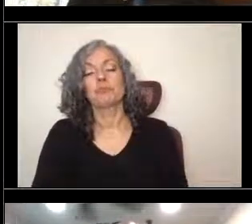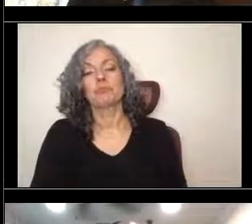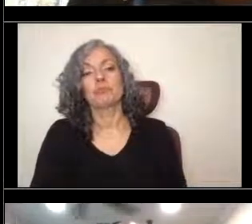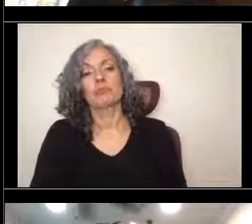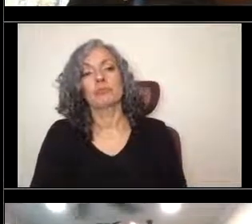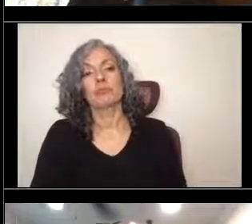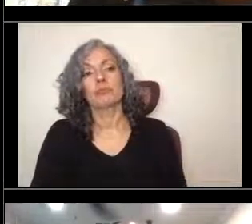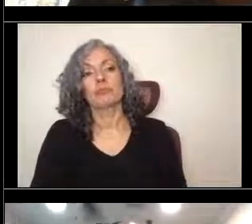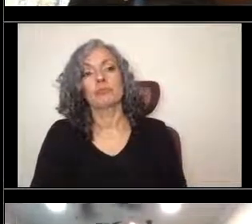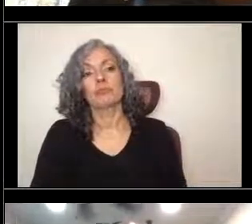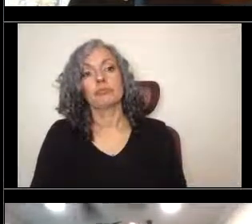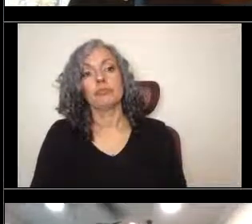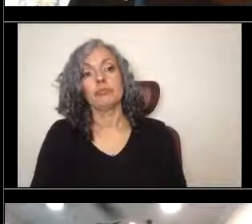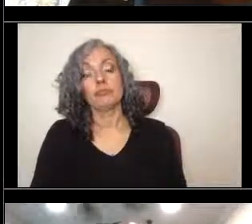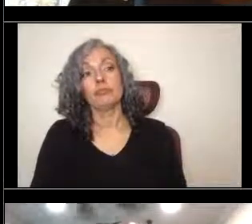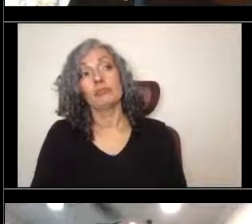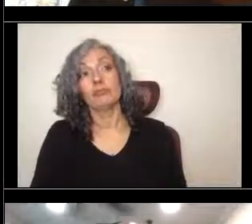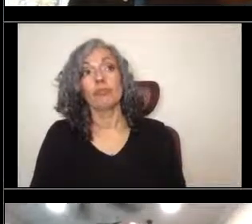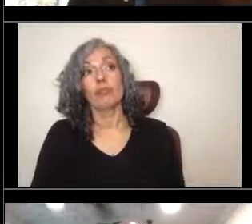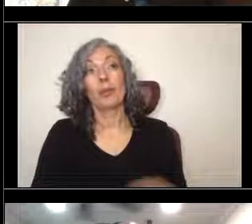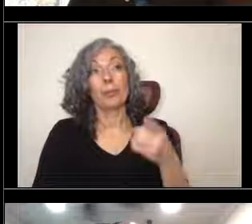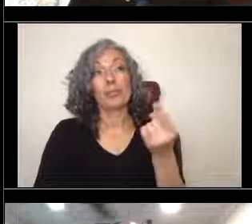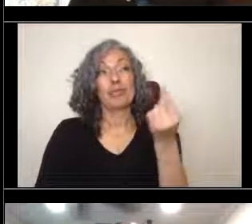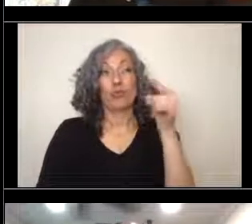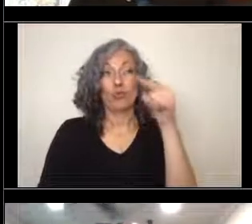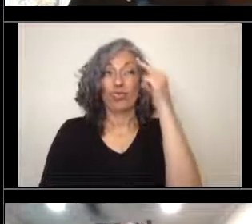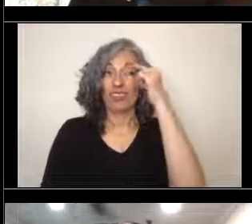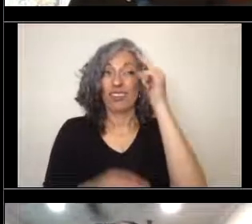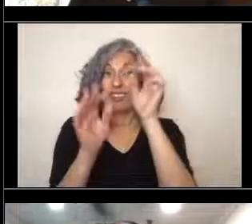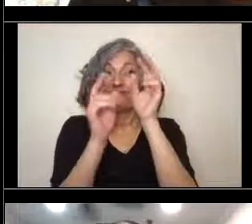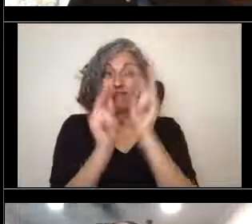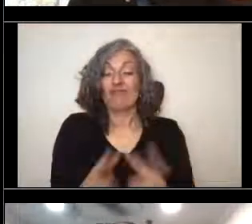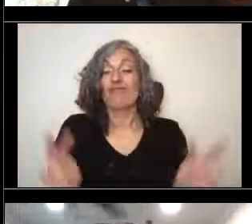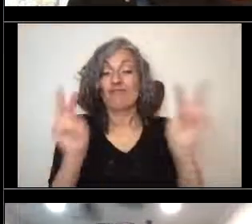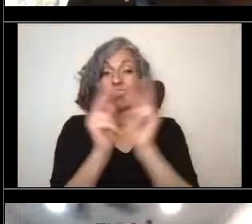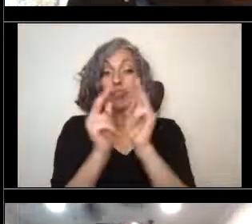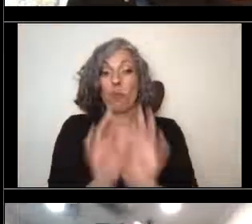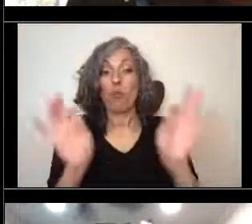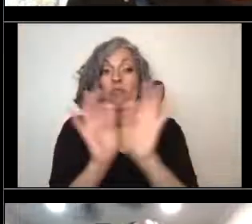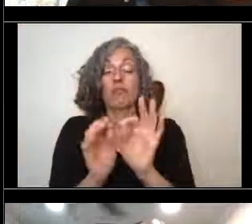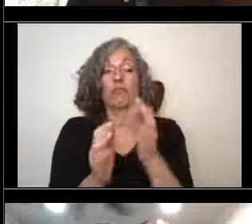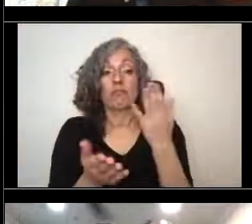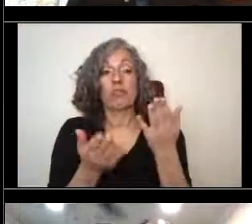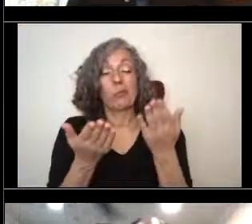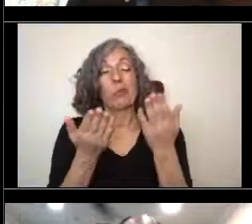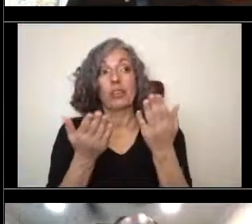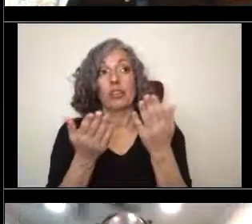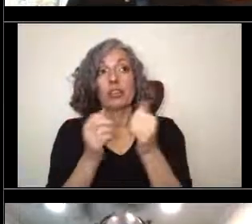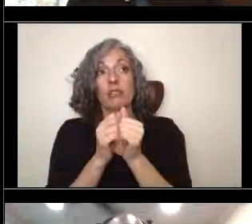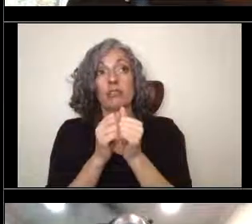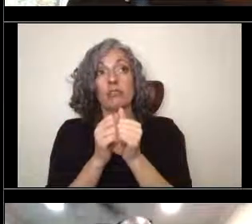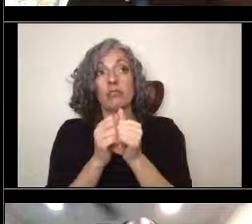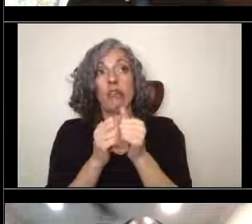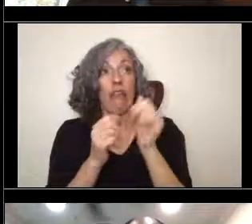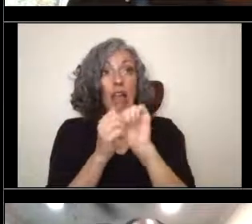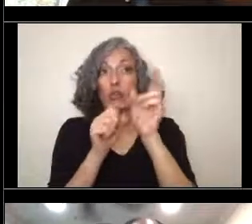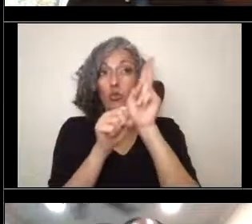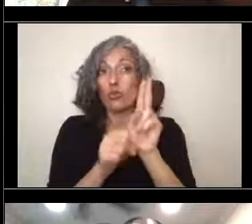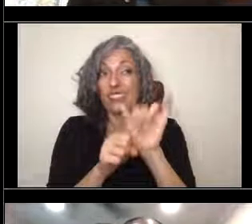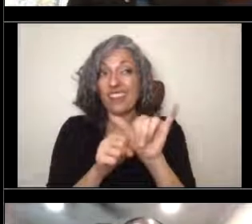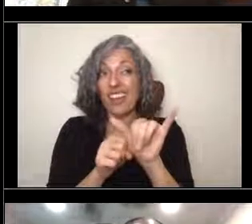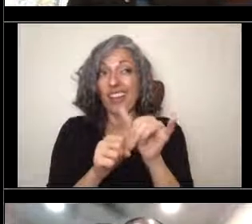that you think may be of value, and then that helps us kind of define kind of how to use the things that are out there to kind of address